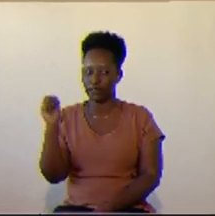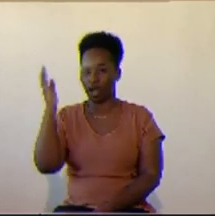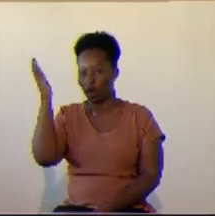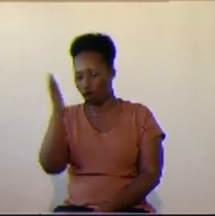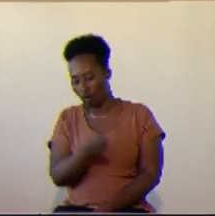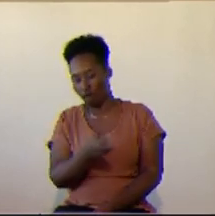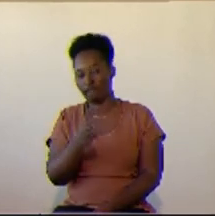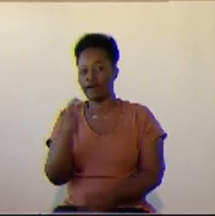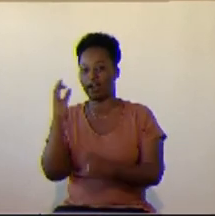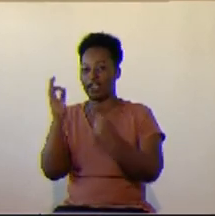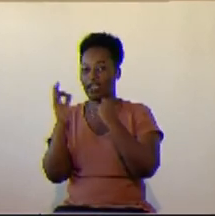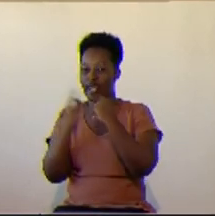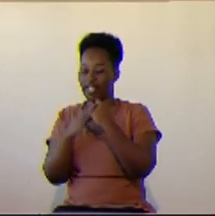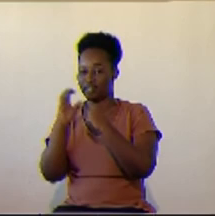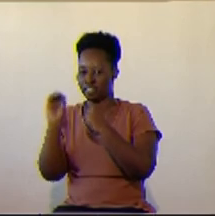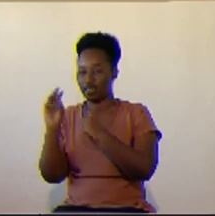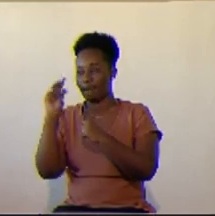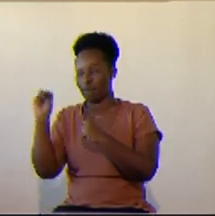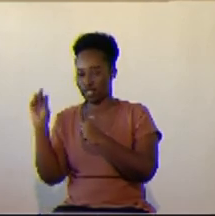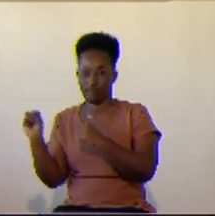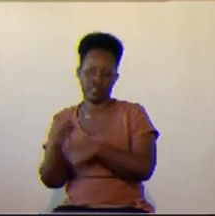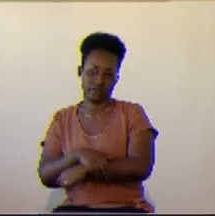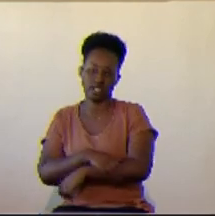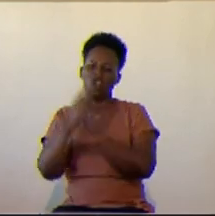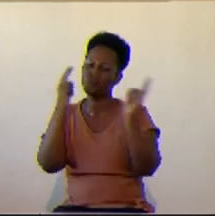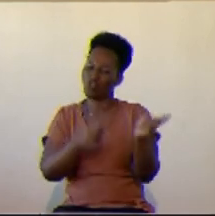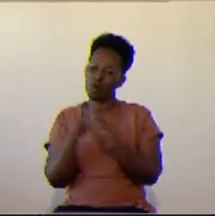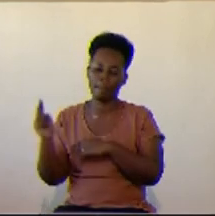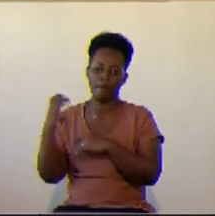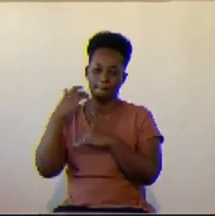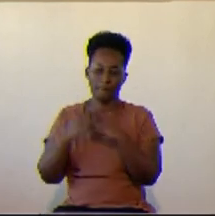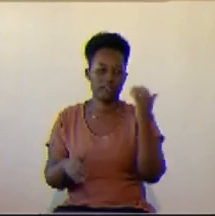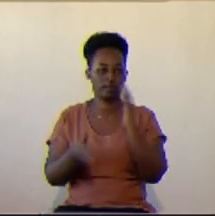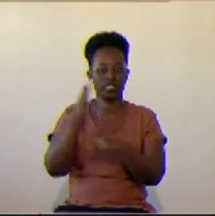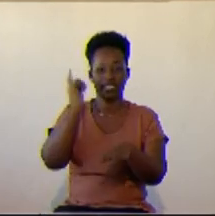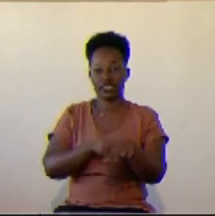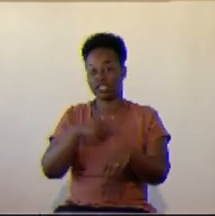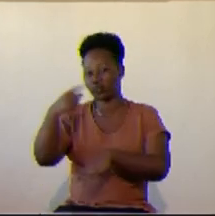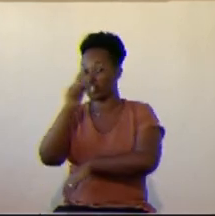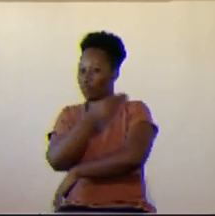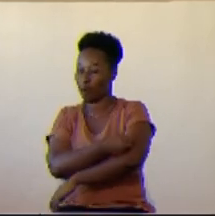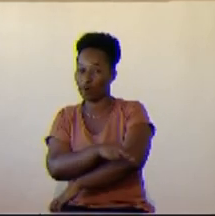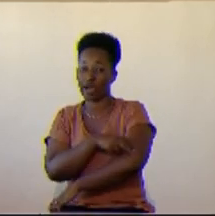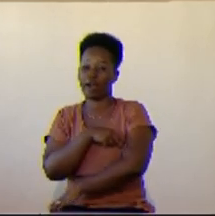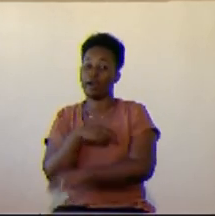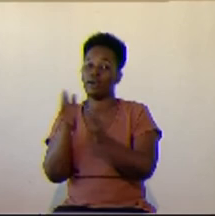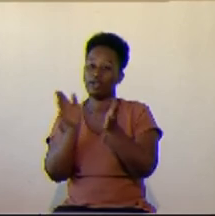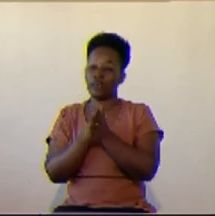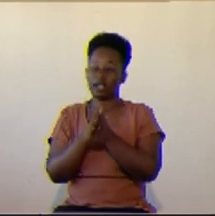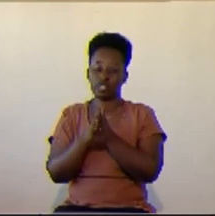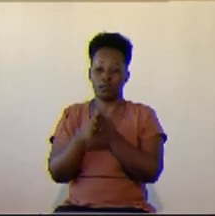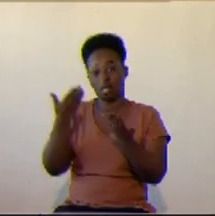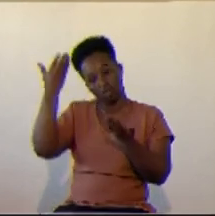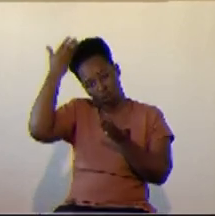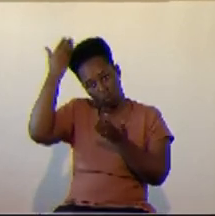over 80 millimeters of mercury. That is normal blood pressure. So when you go to the hospital and the nurse or the